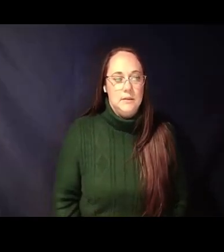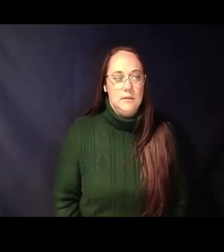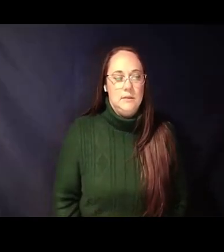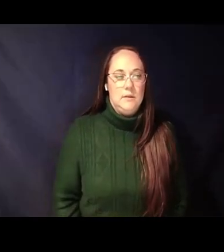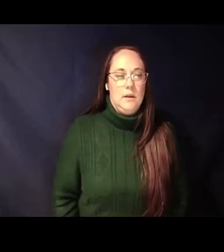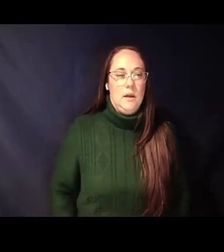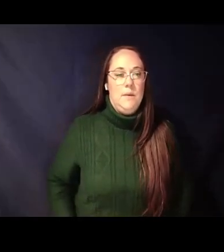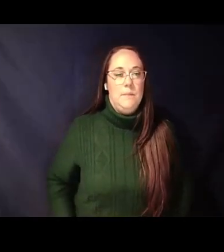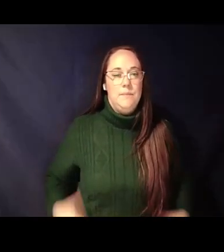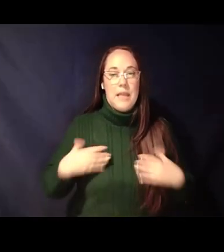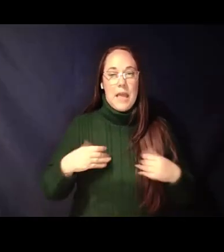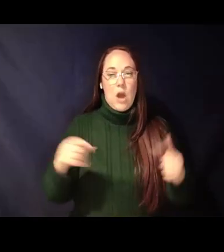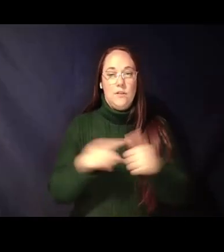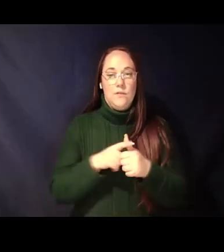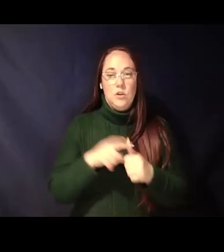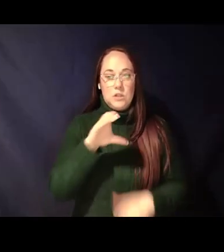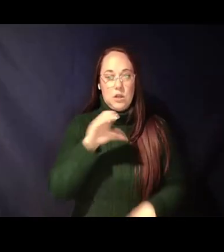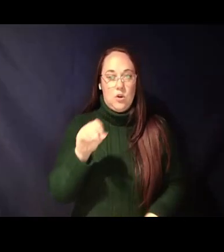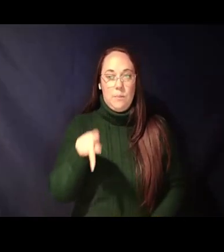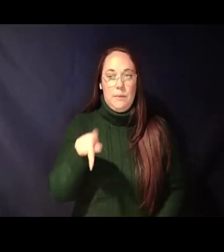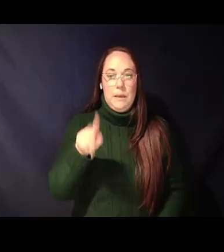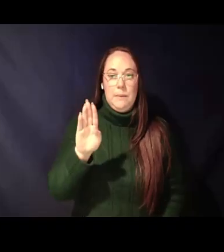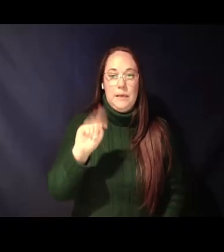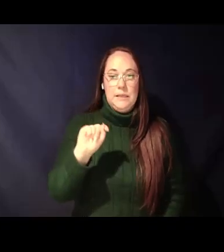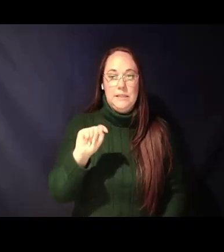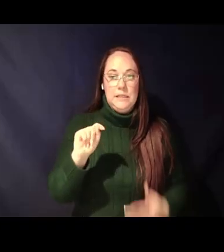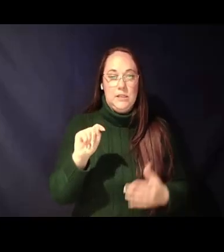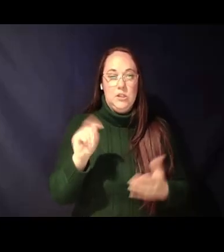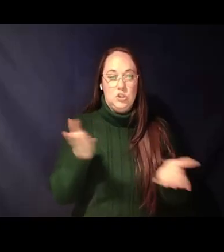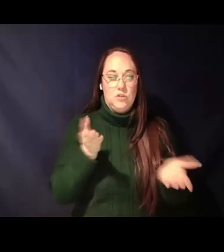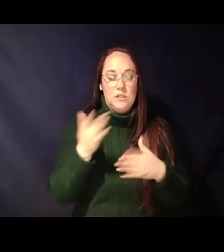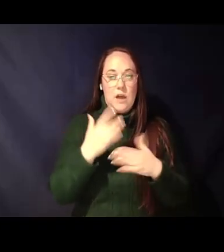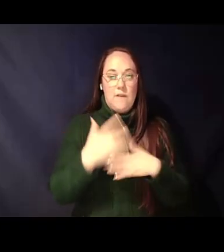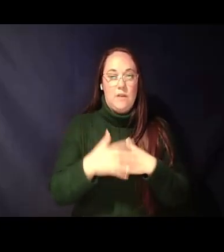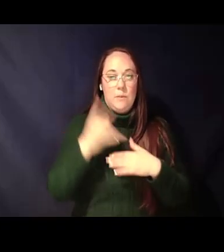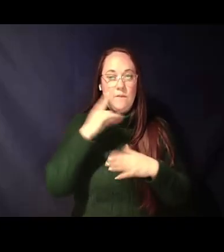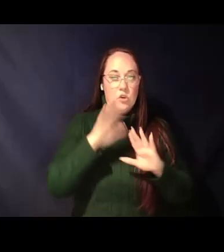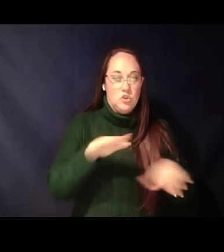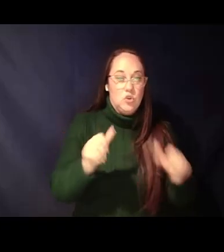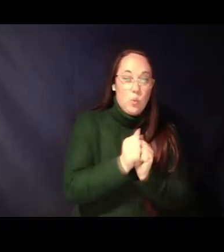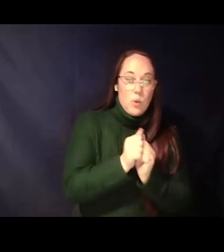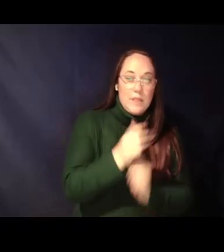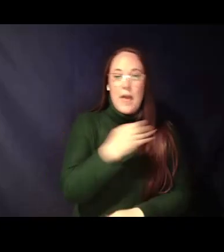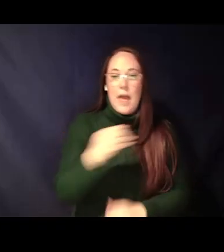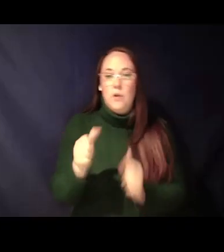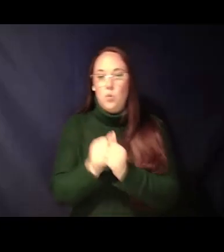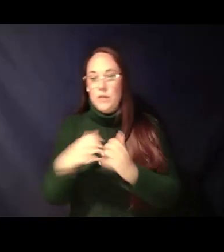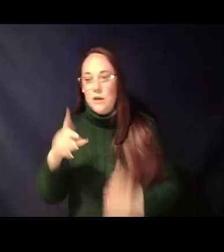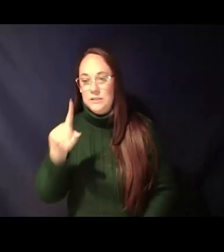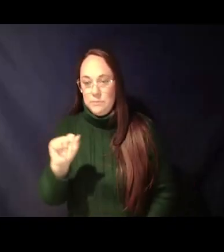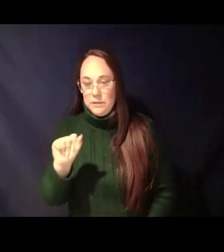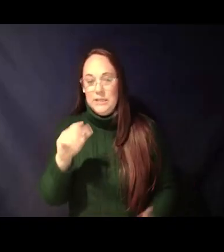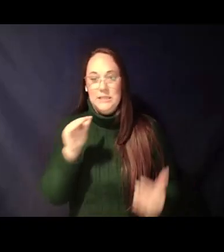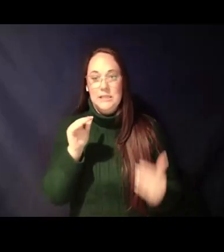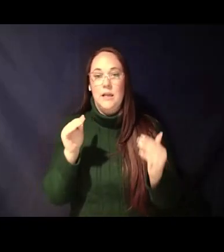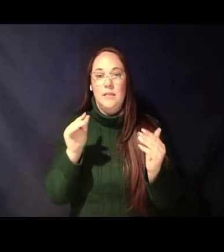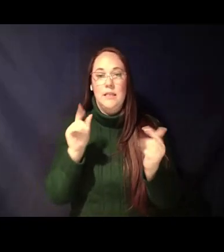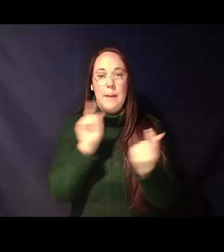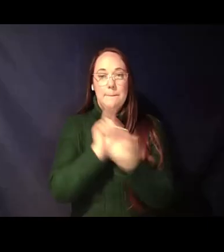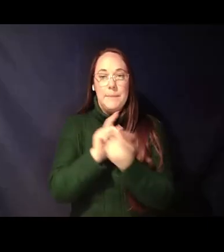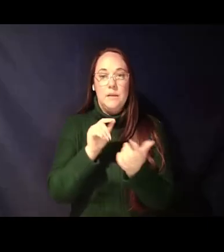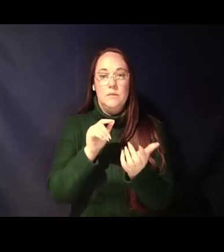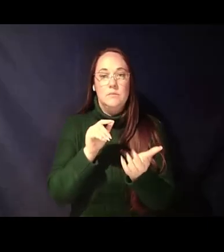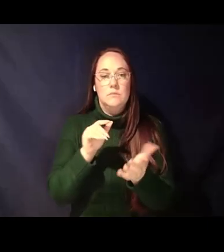Health First Colorado's PBT services are available for children with and without disabilities that meet early and periodic